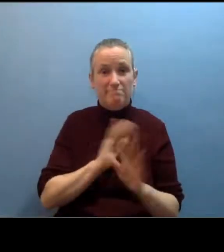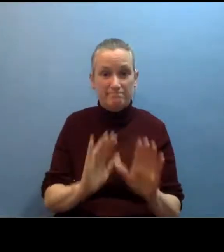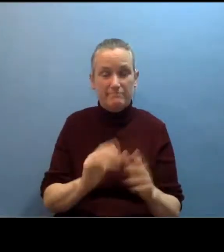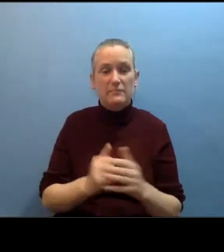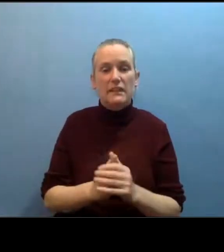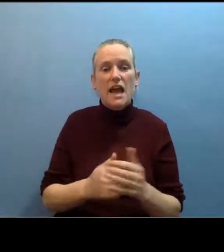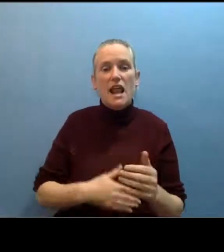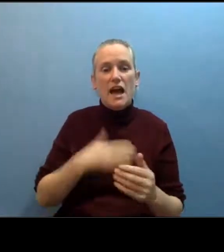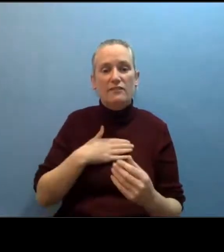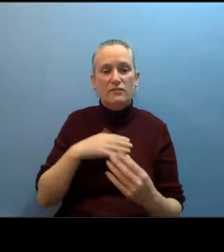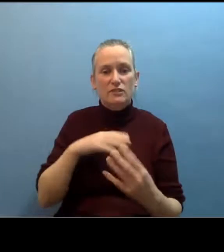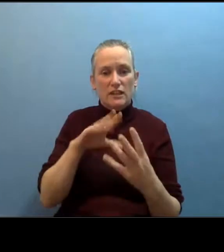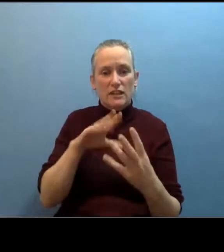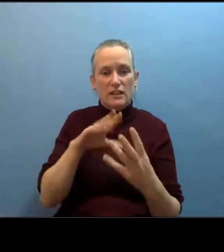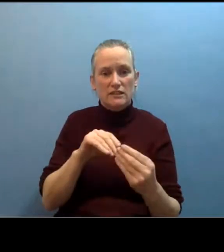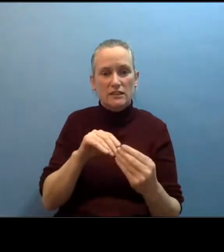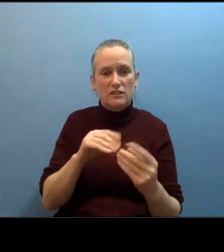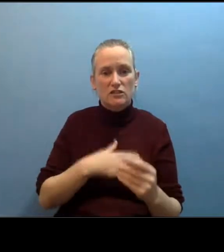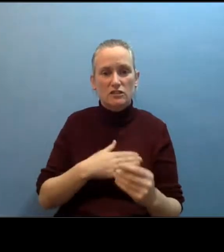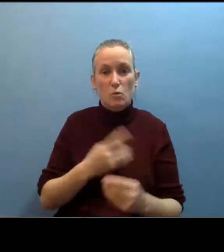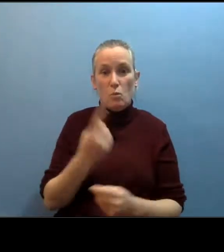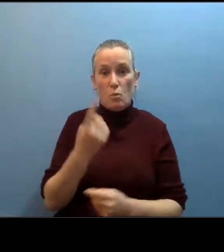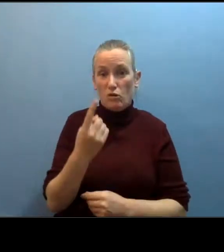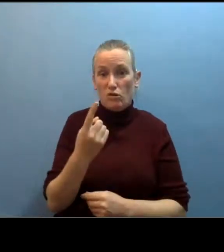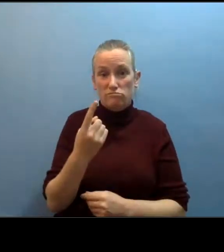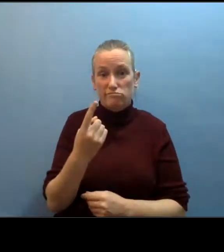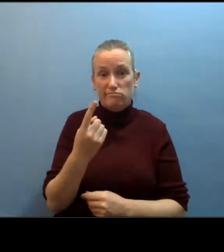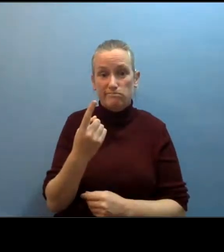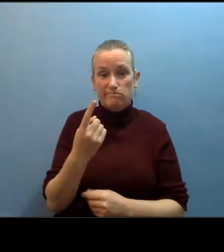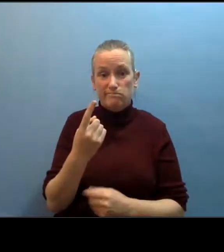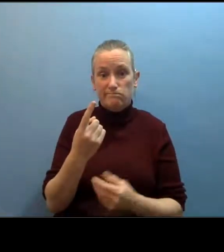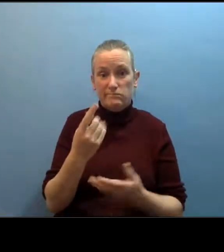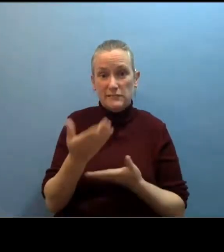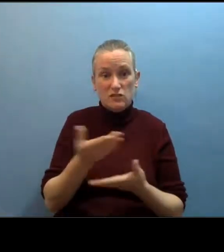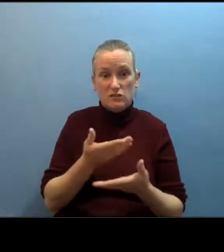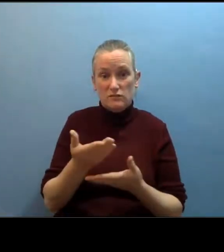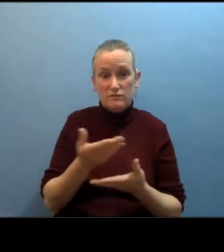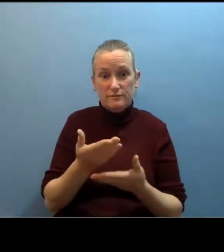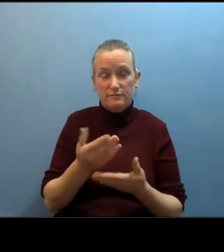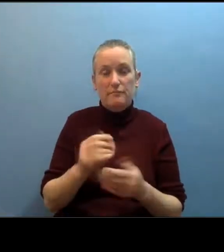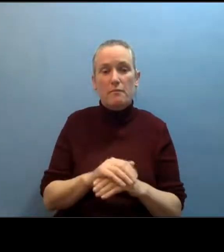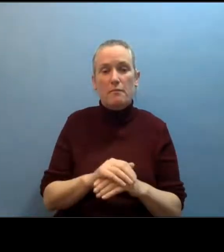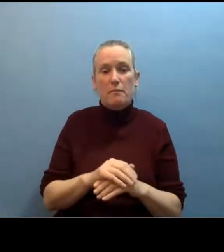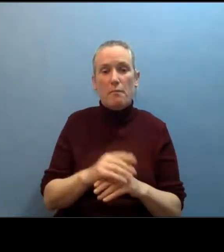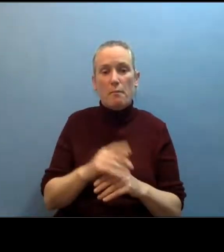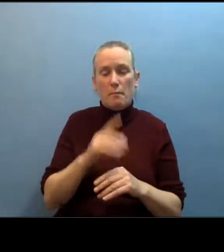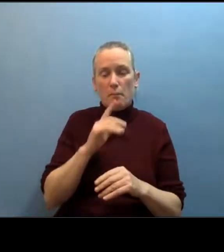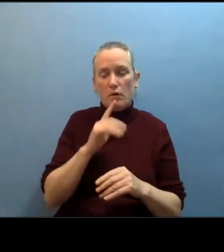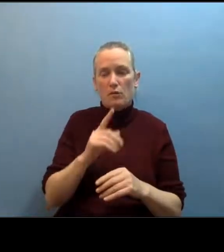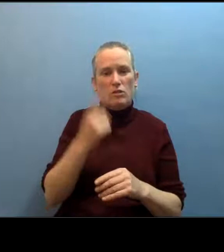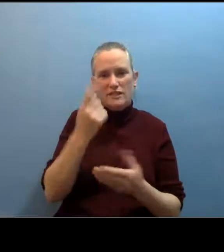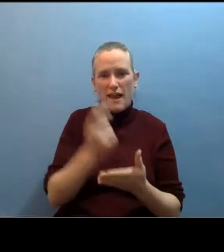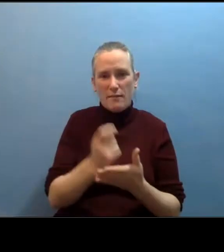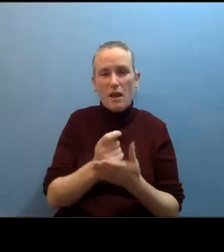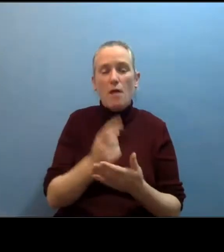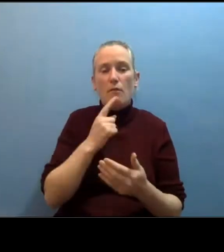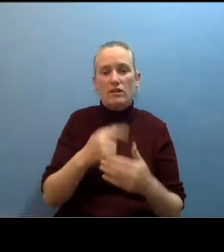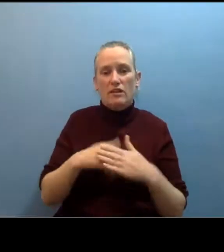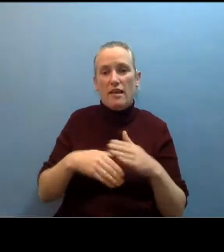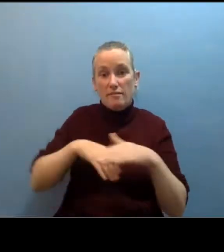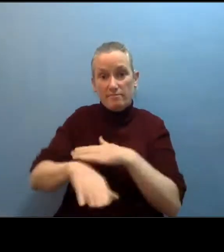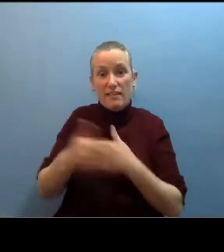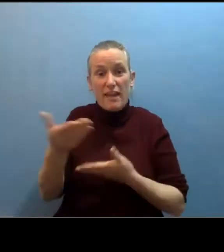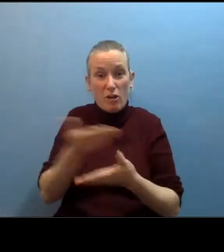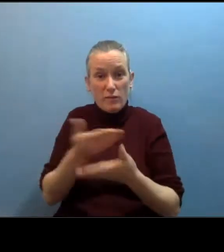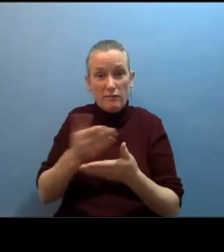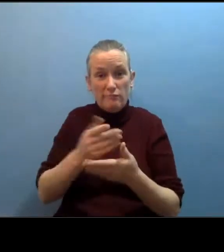well is that it's a single session. So the therapist at least will be seeing the young person however many times, and it's